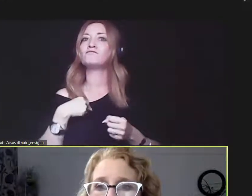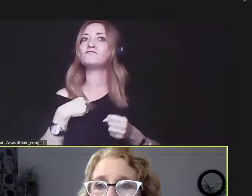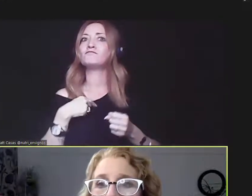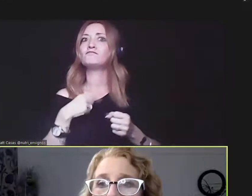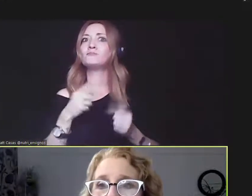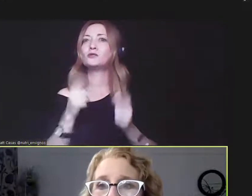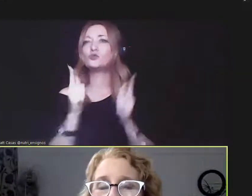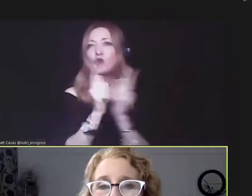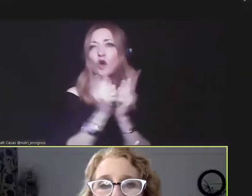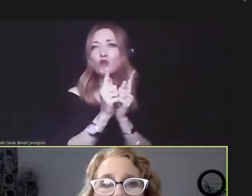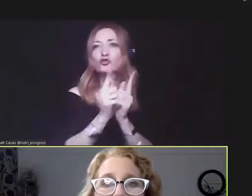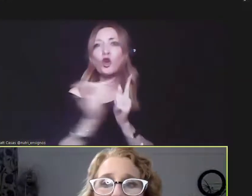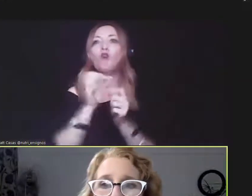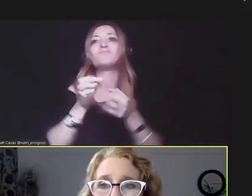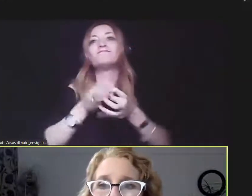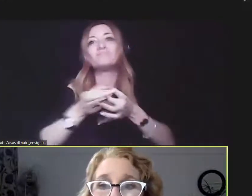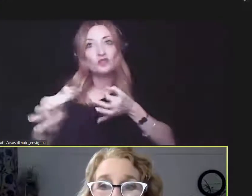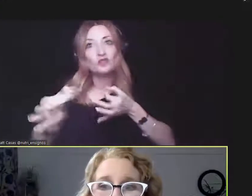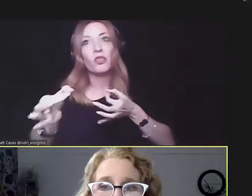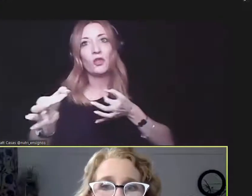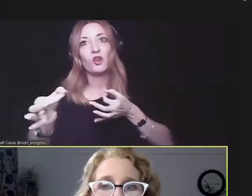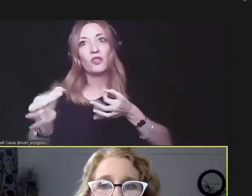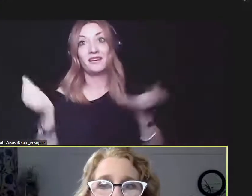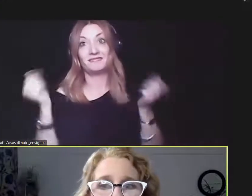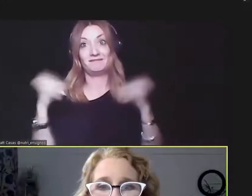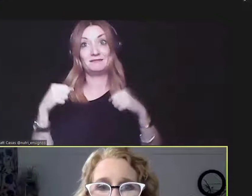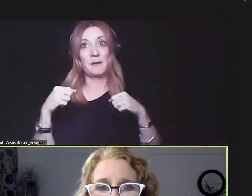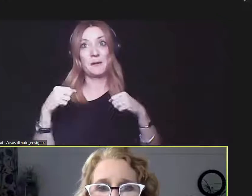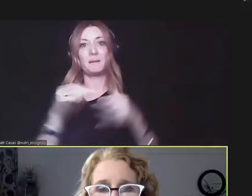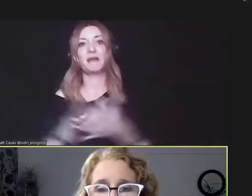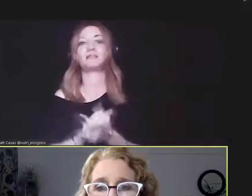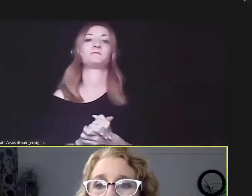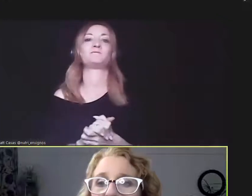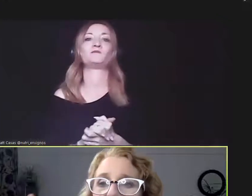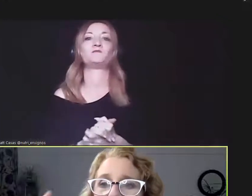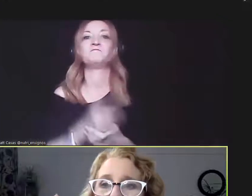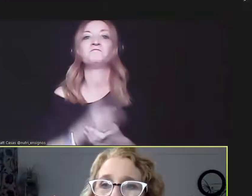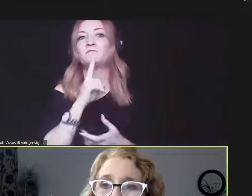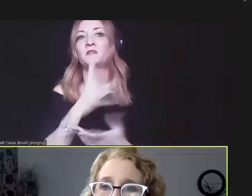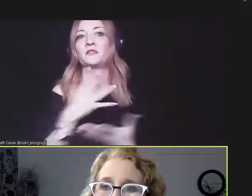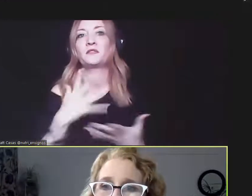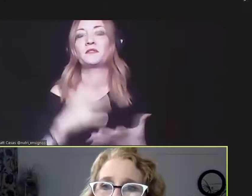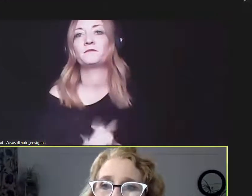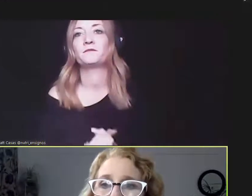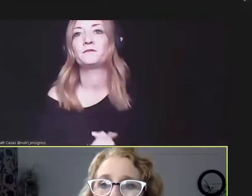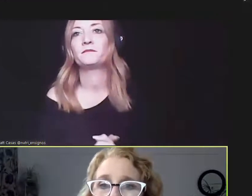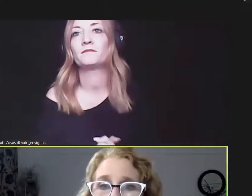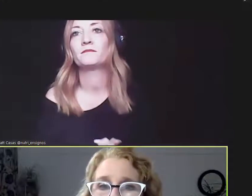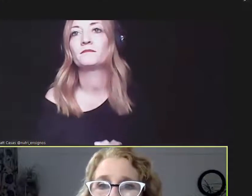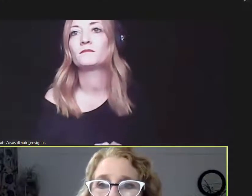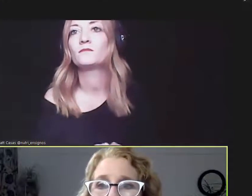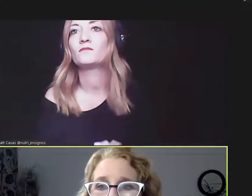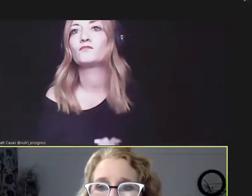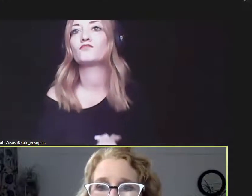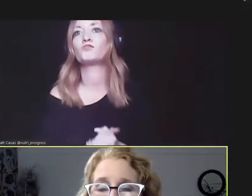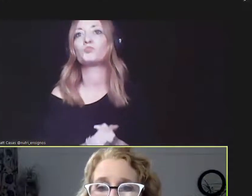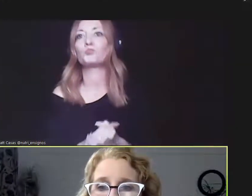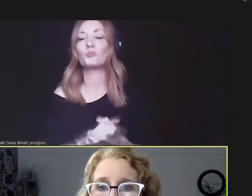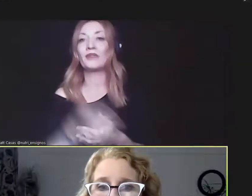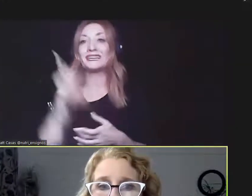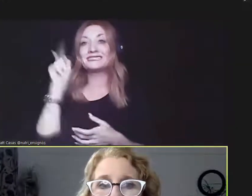timing, maybe an 8-16, which is you eat within